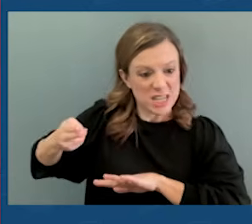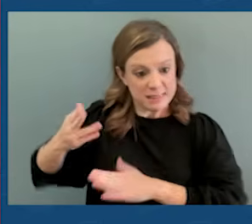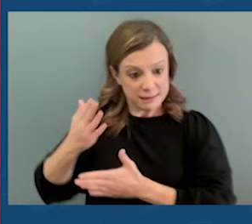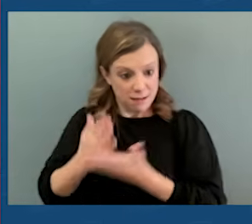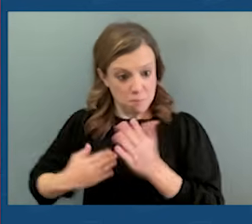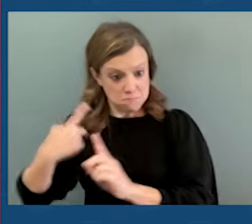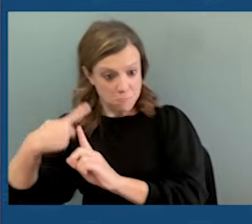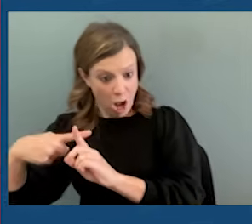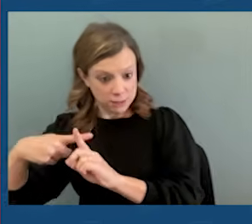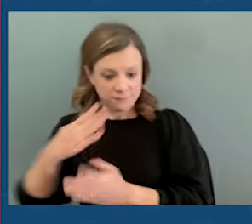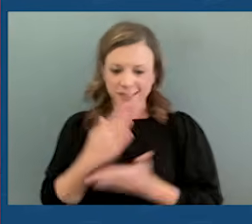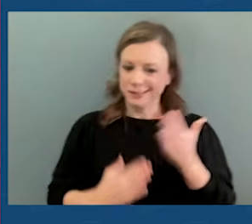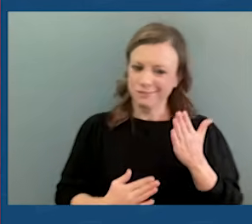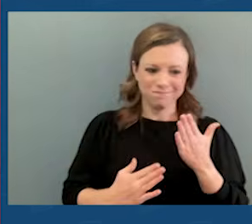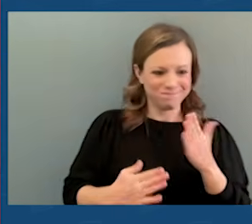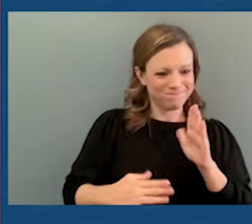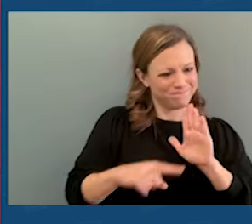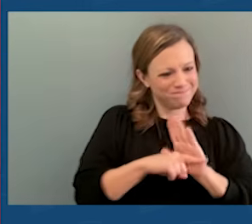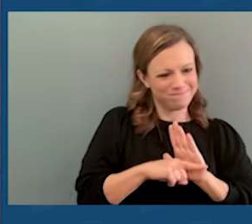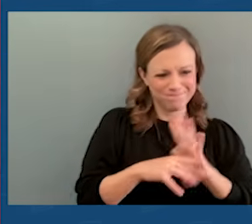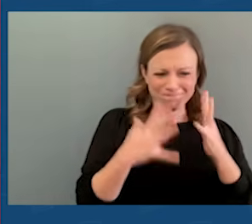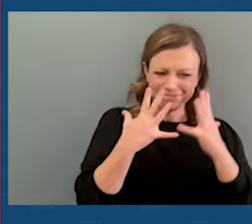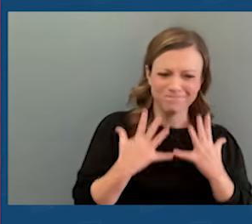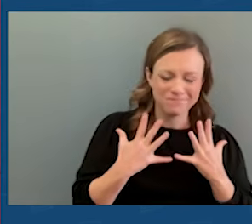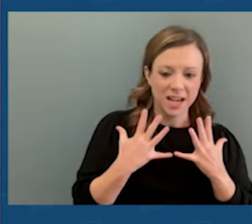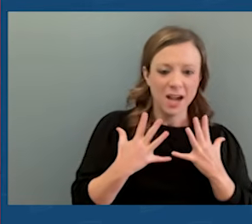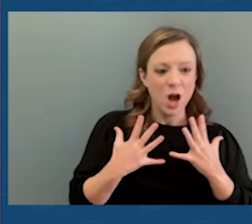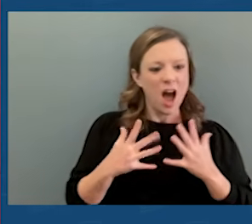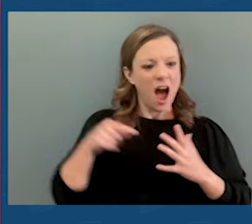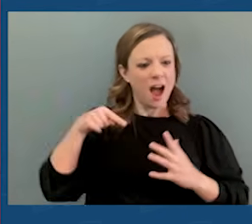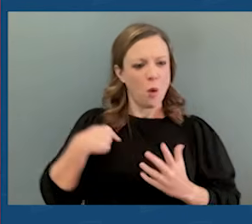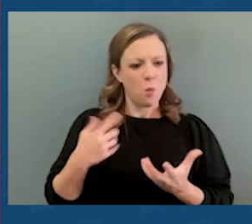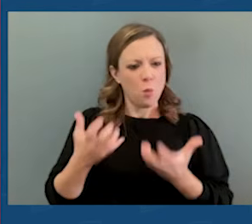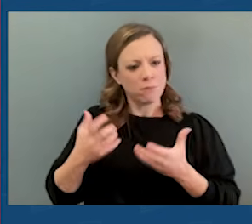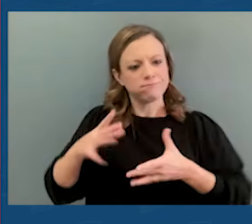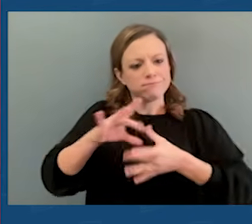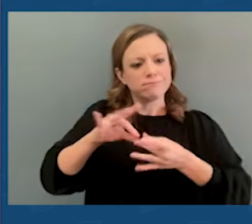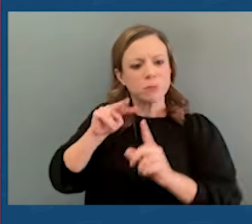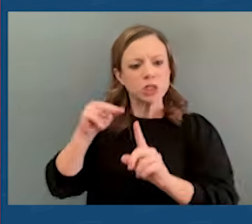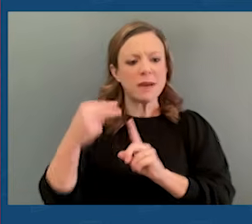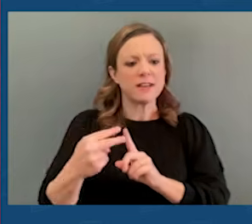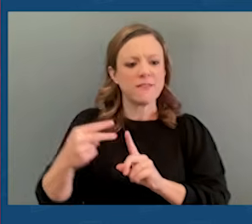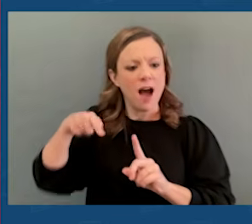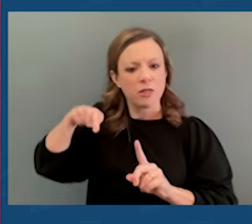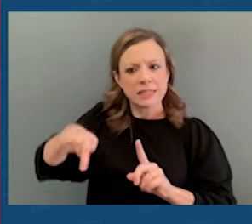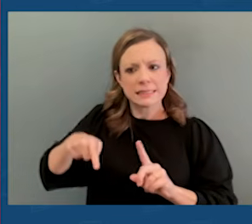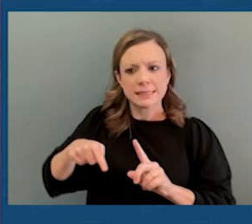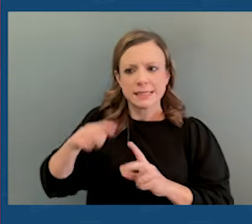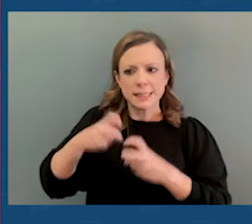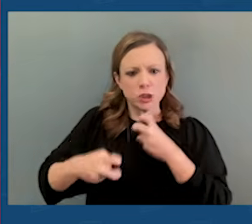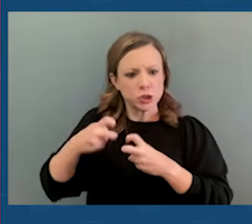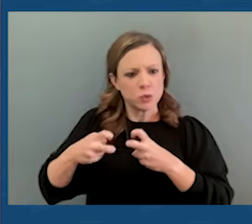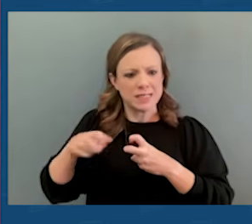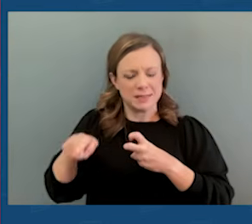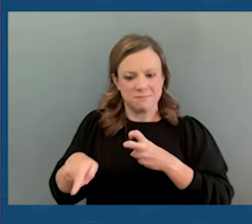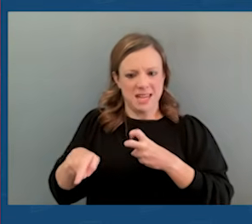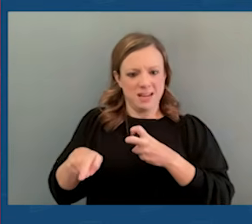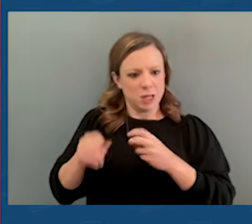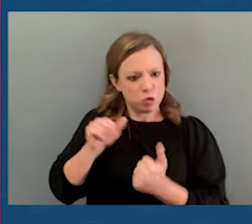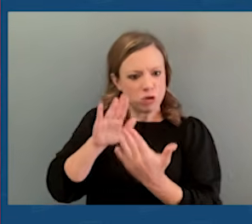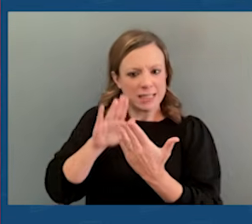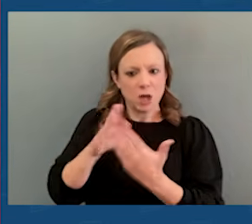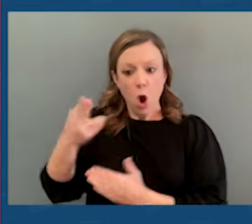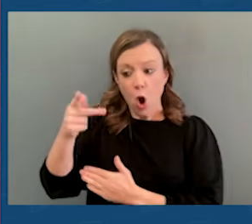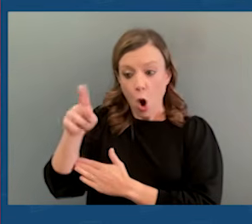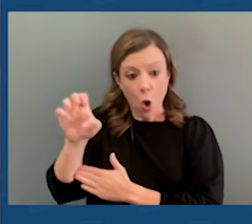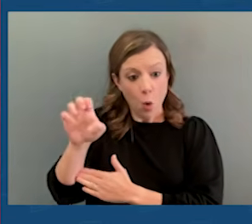us a perspective of how this issue has been addressed in other states. My Empire State Development Commissioner and CEO, Hope Knight, has joined